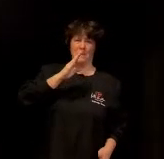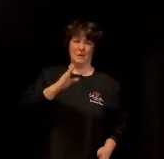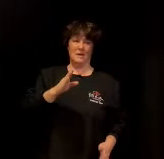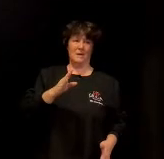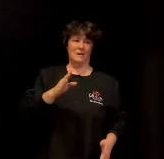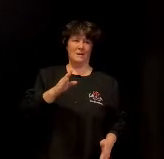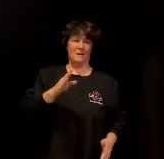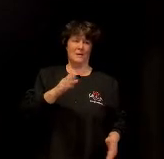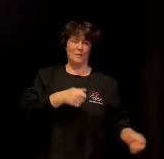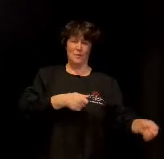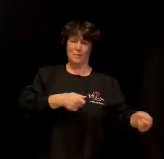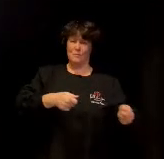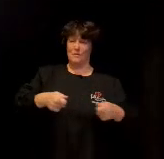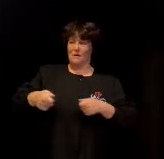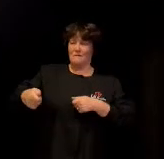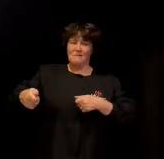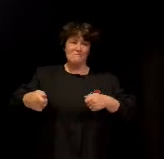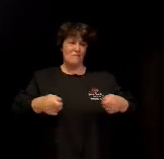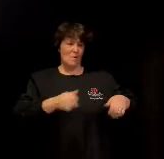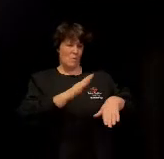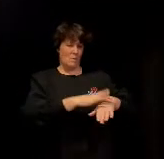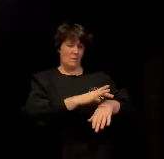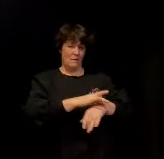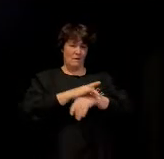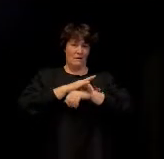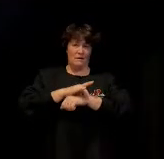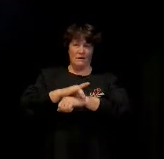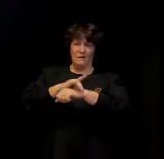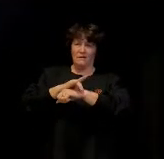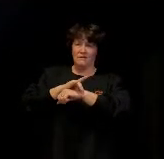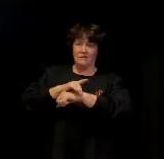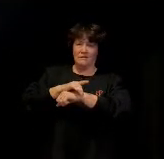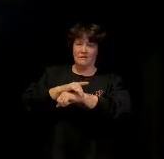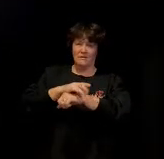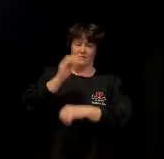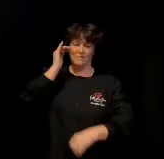we're going to rule and reign on this earth forever.